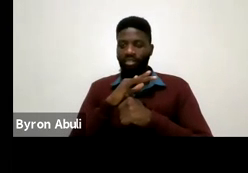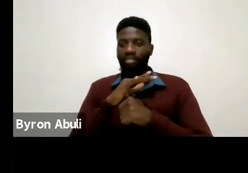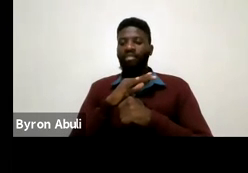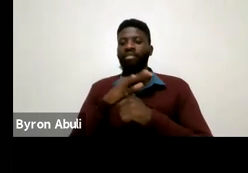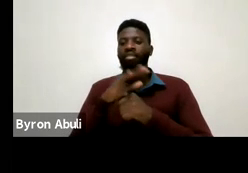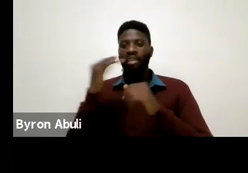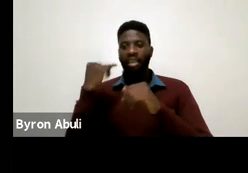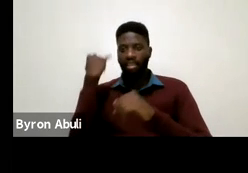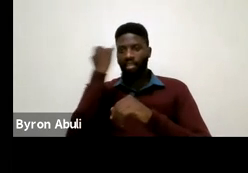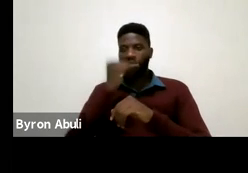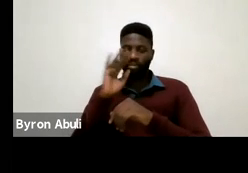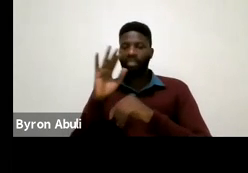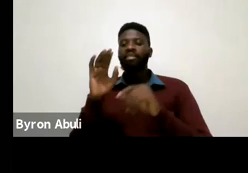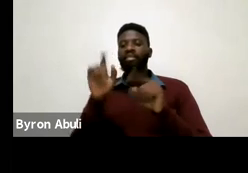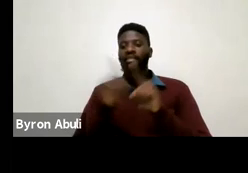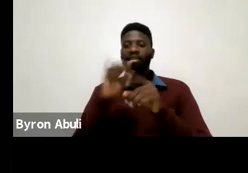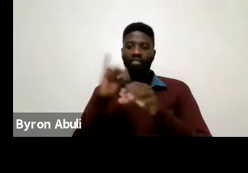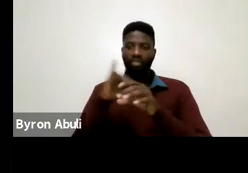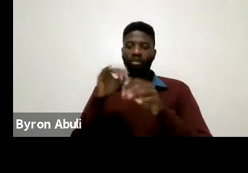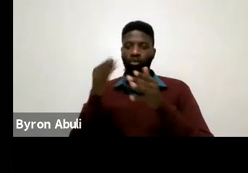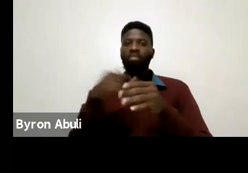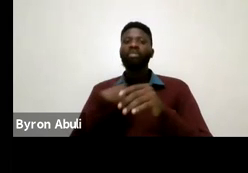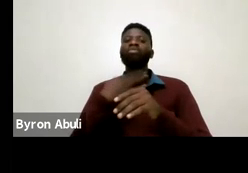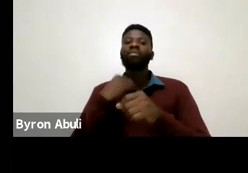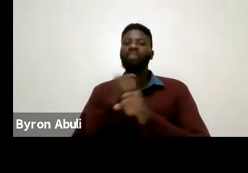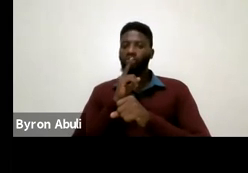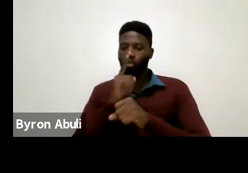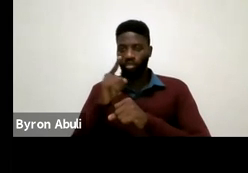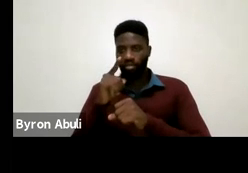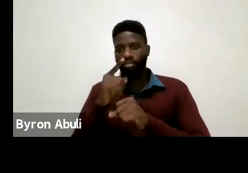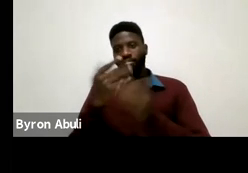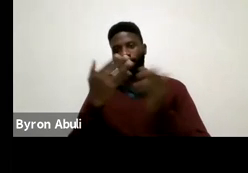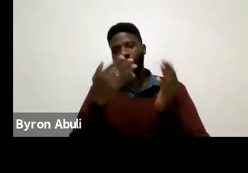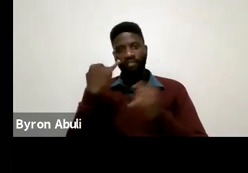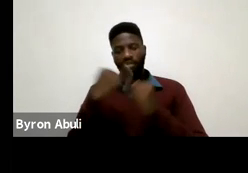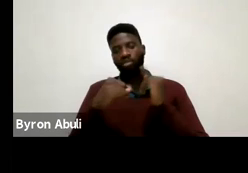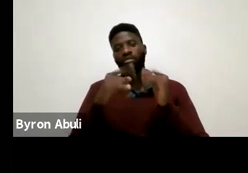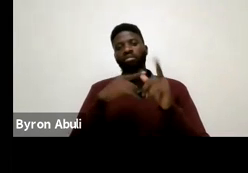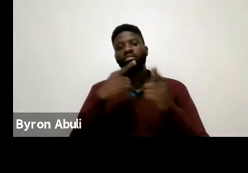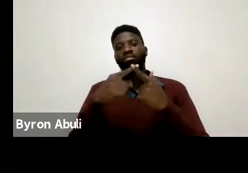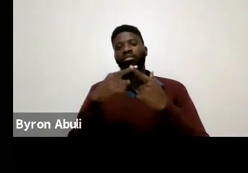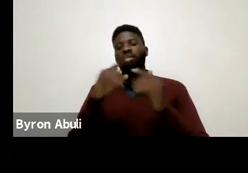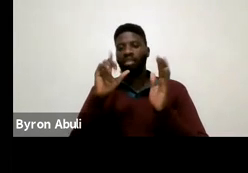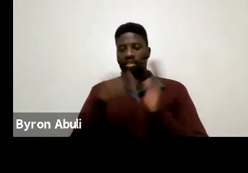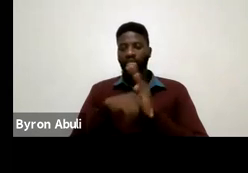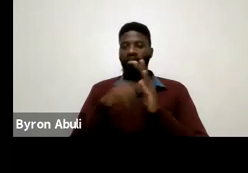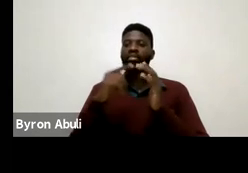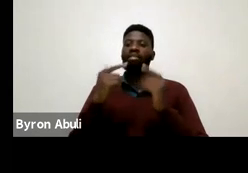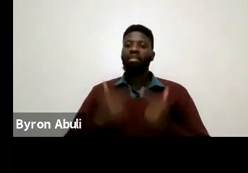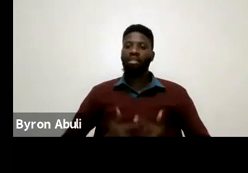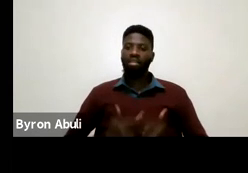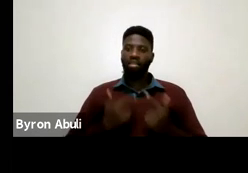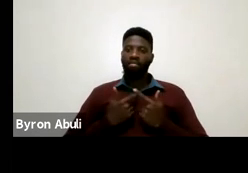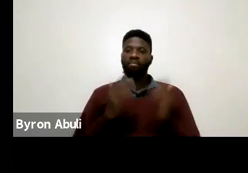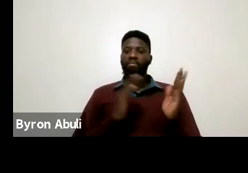is. So for today, I really wanted to ensure that we get here before we can go how to create a life plan. So for today,